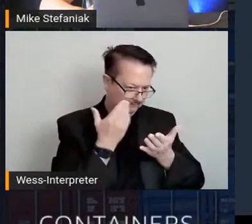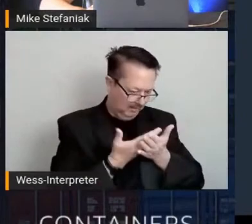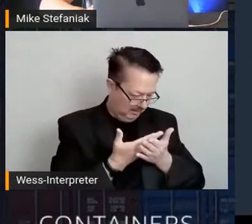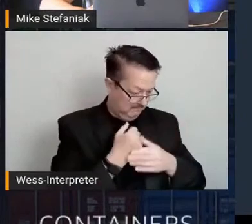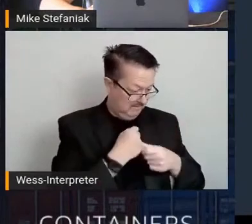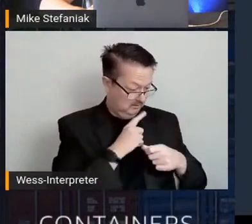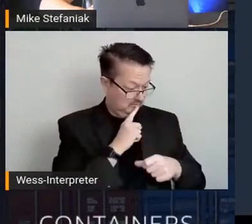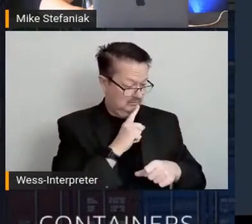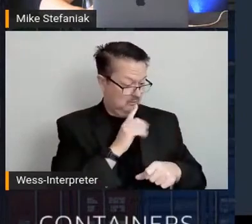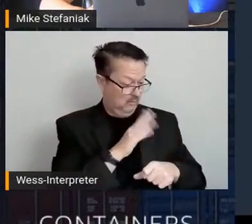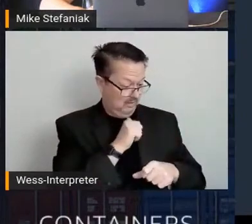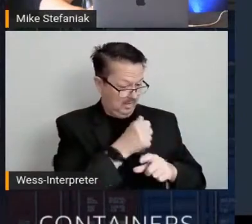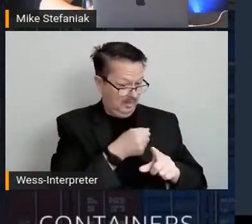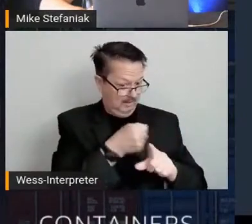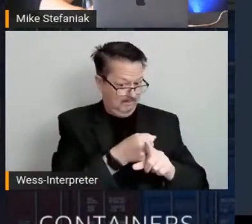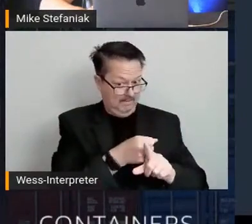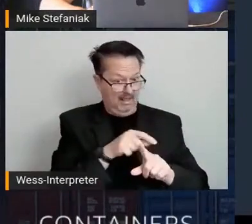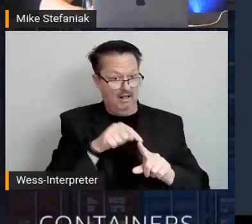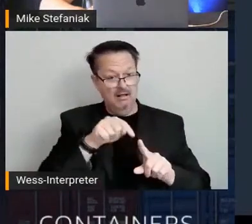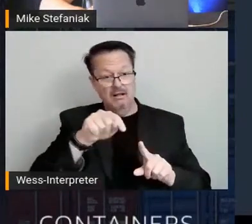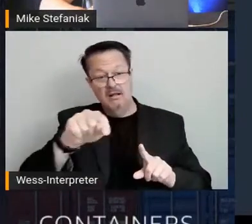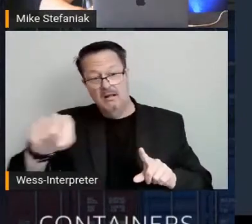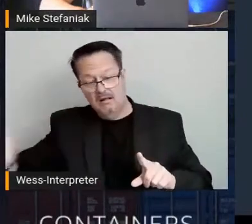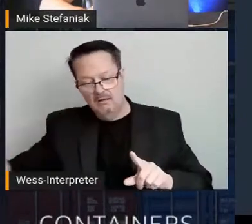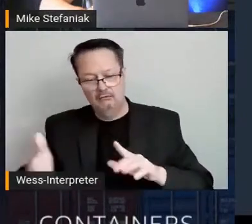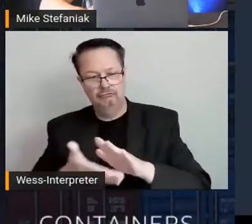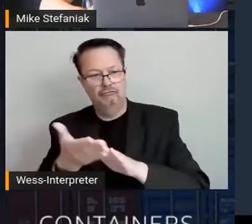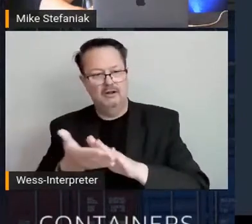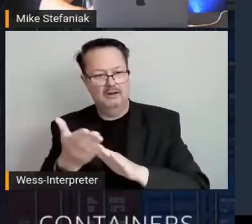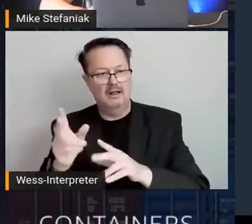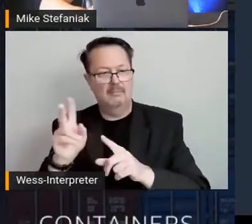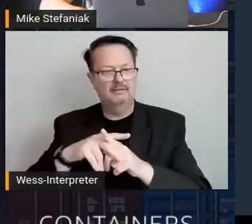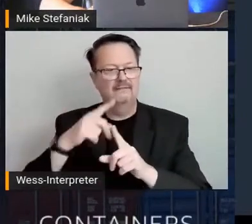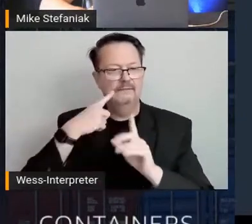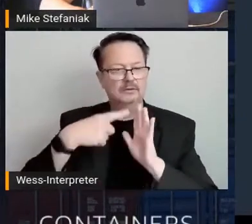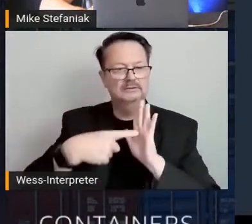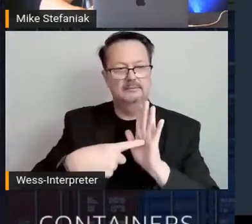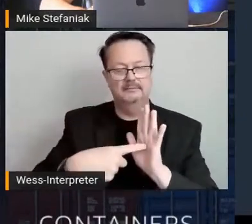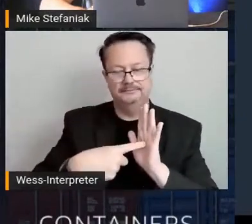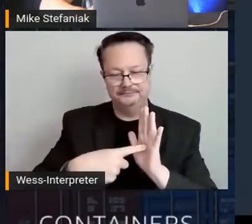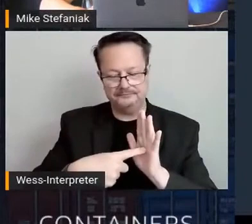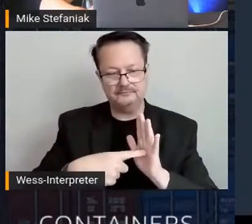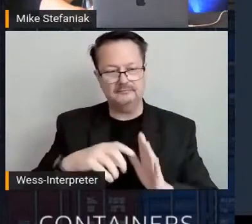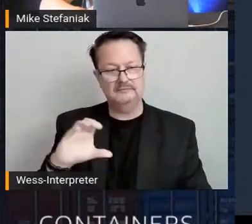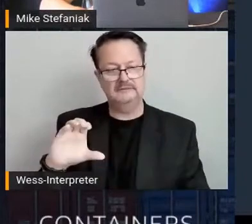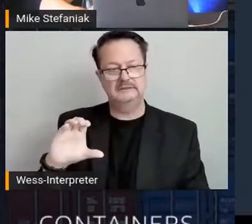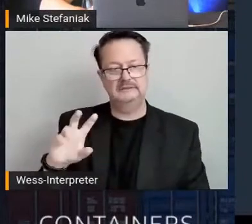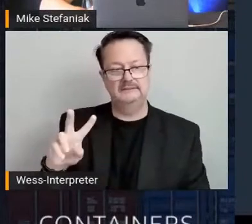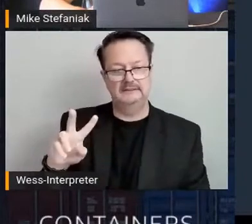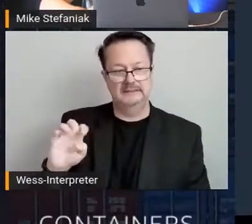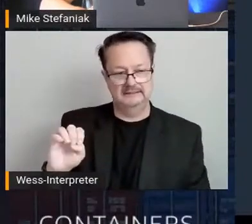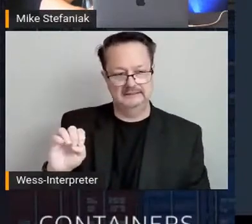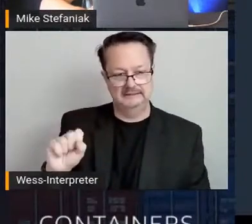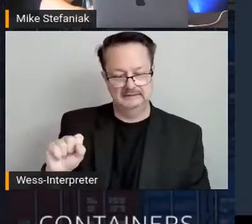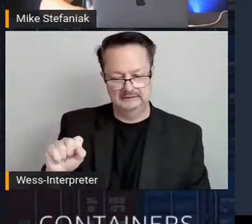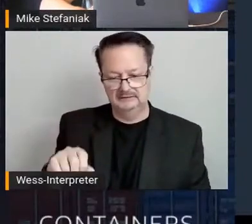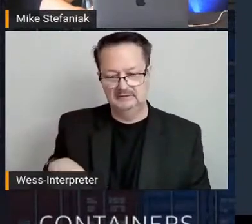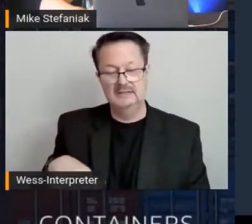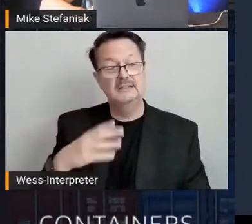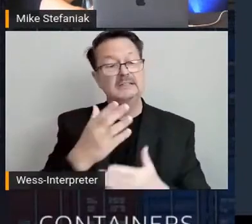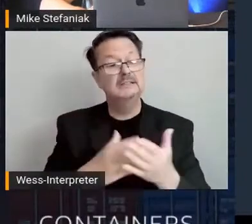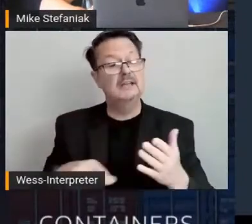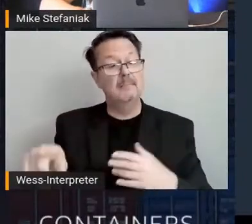that it doesn't impact any running applications. For example, for our CVEs, for some